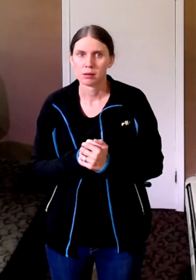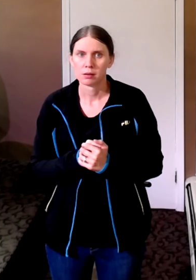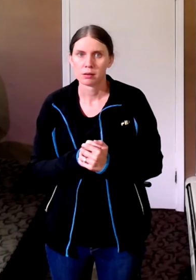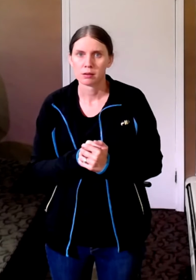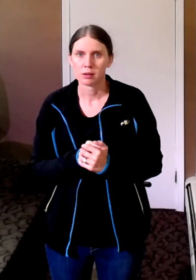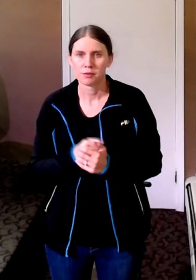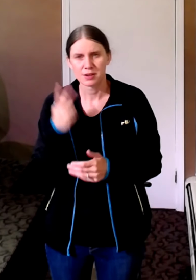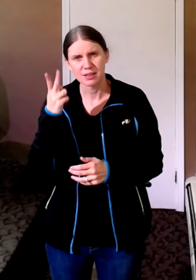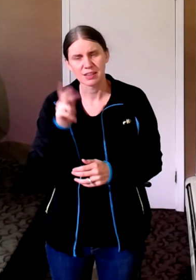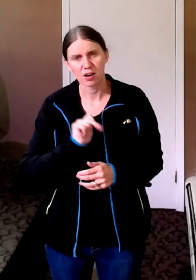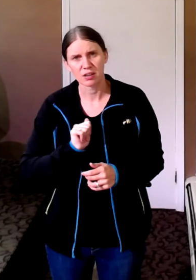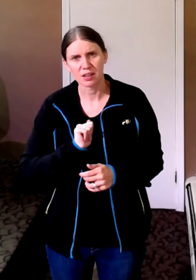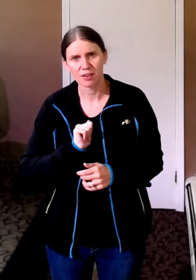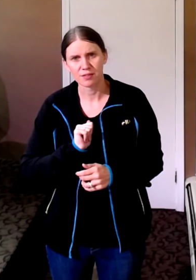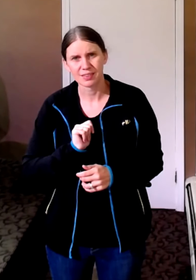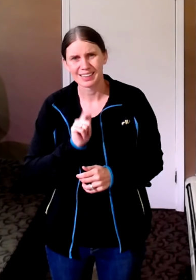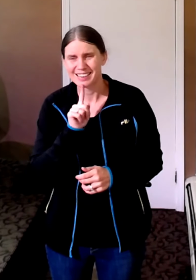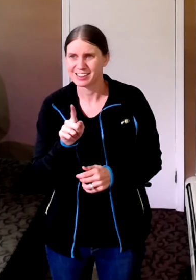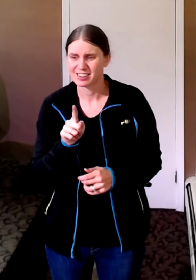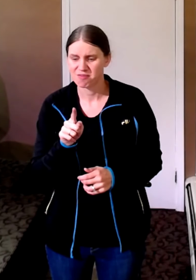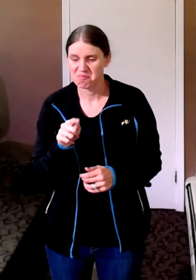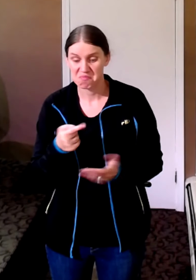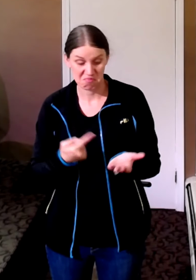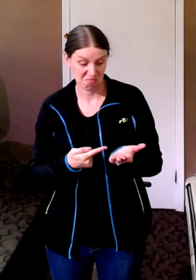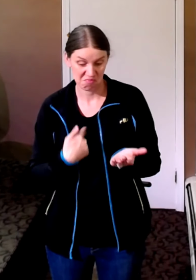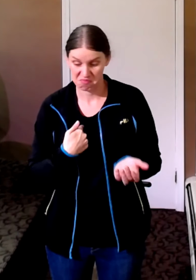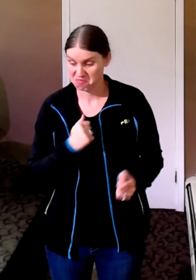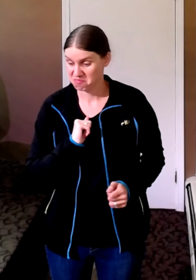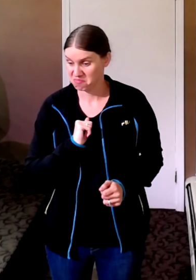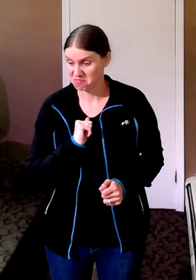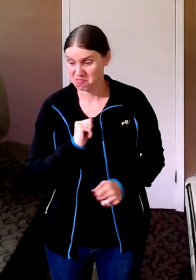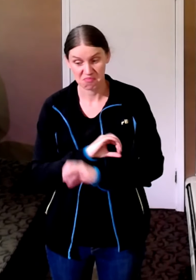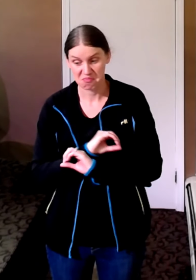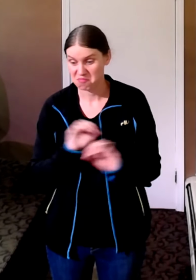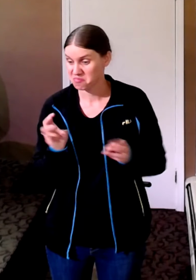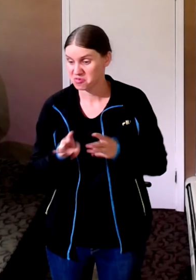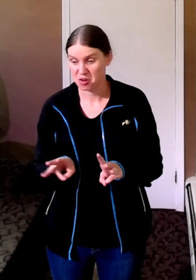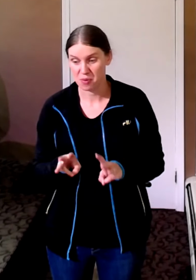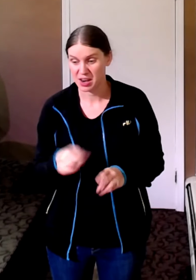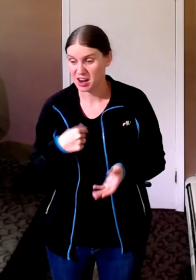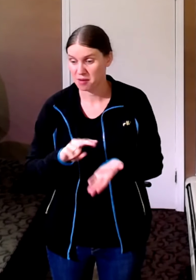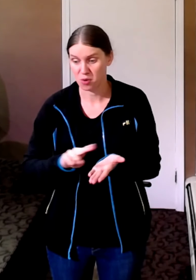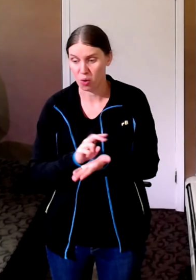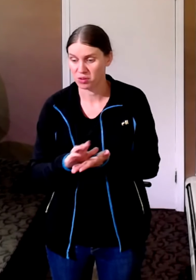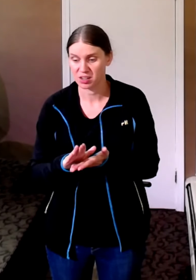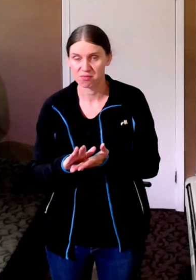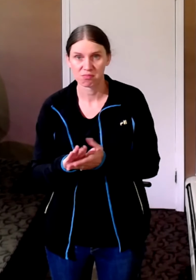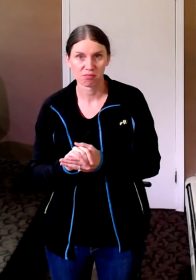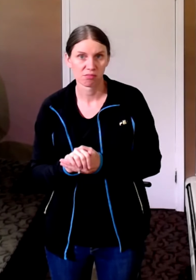And then we look at ourselves and we say, there is no way we can be holy,